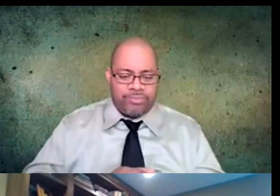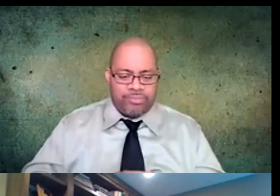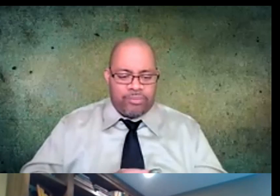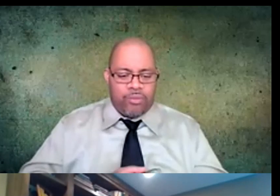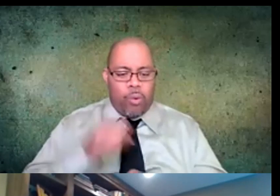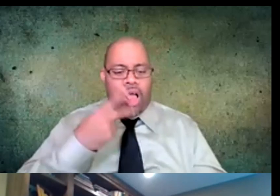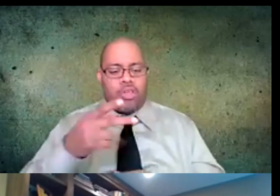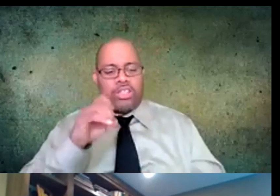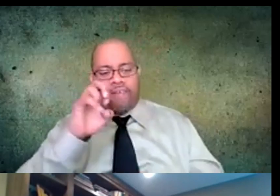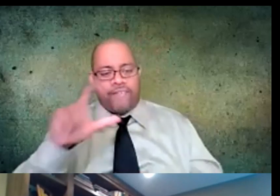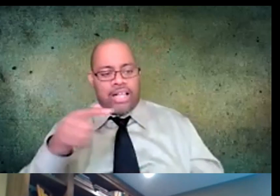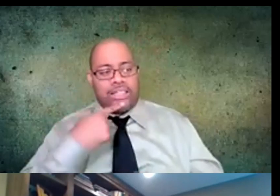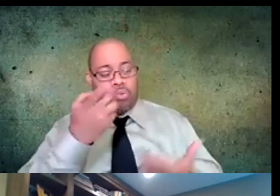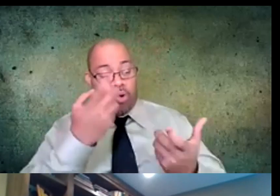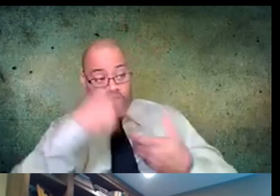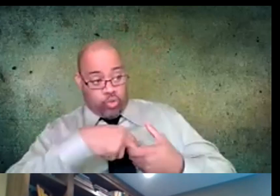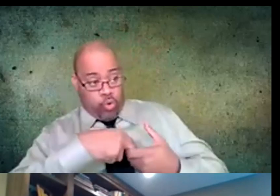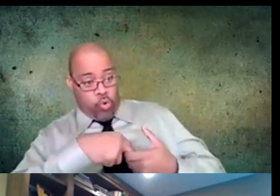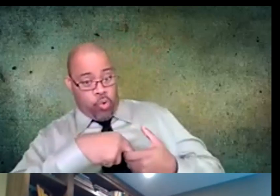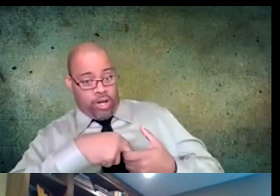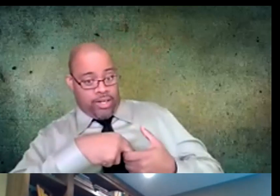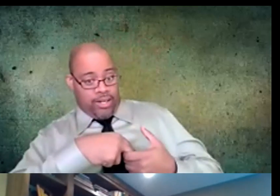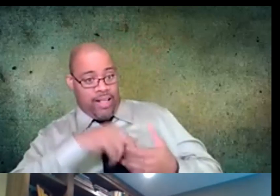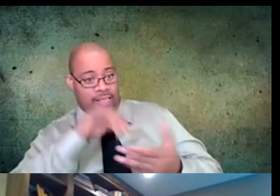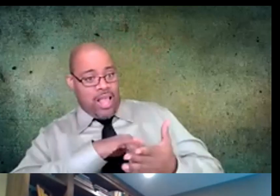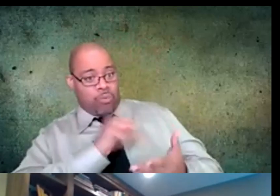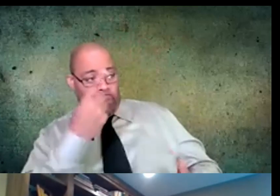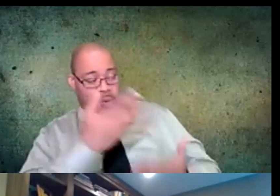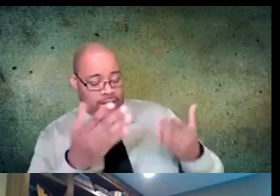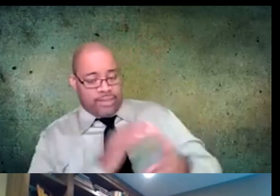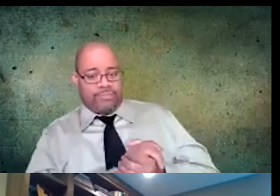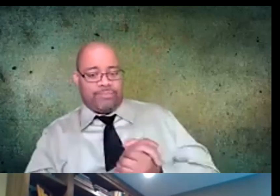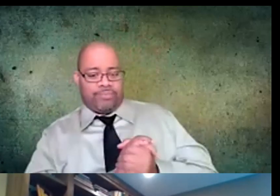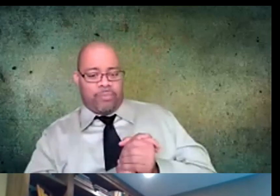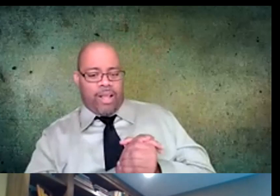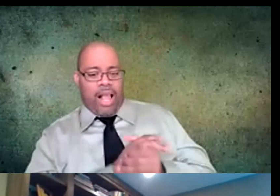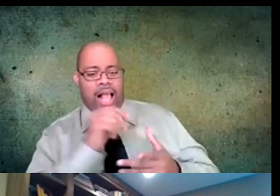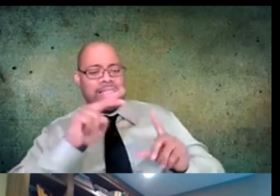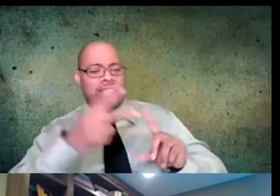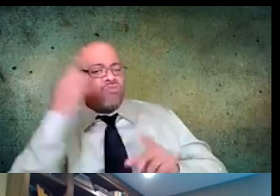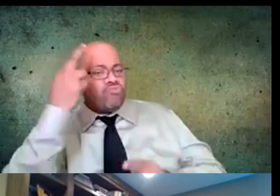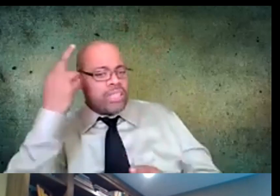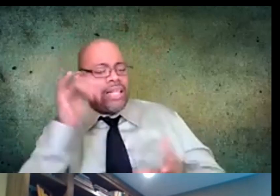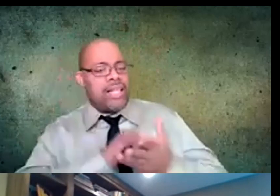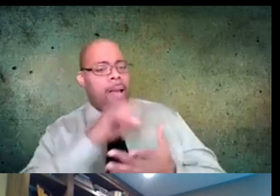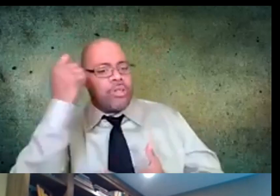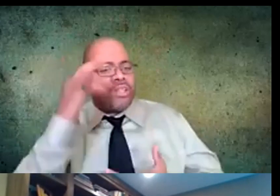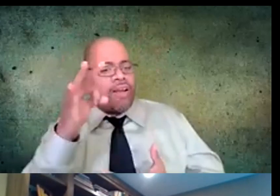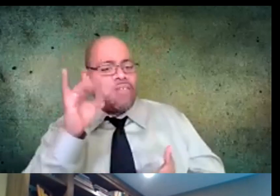Cerevel called me and said, do you want to join us? That was one thing. And the second reason is because of